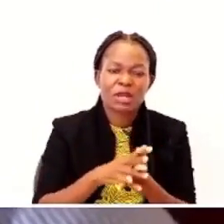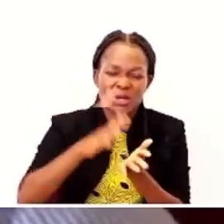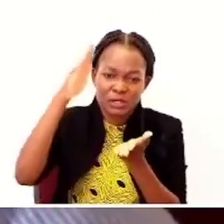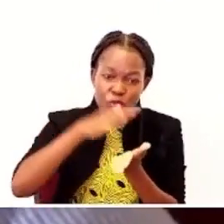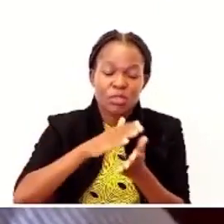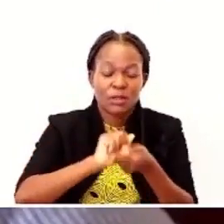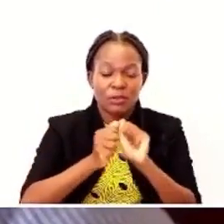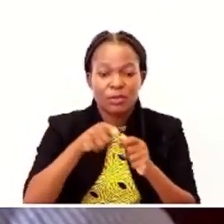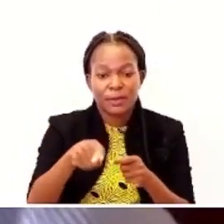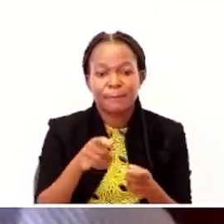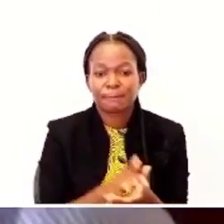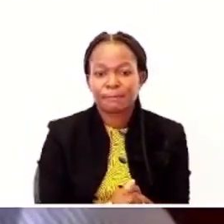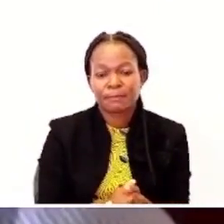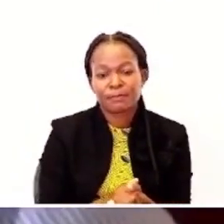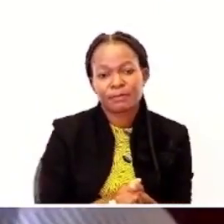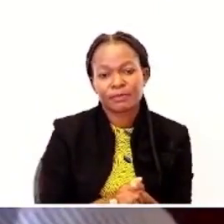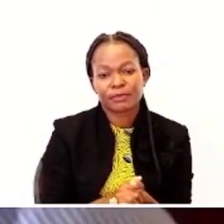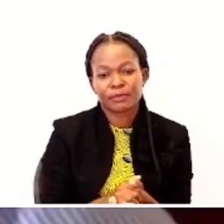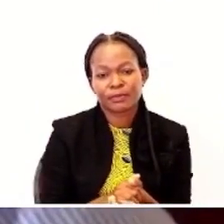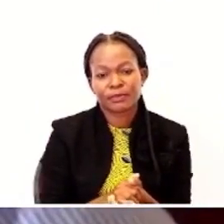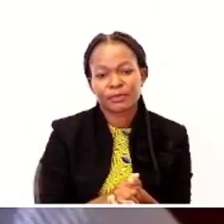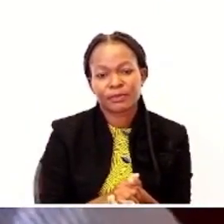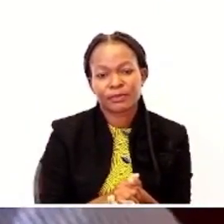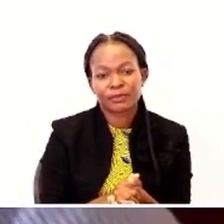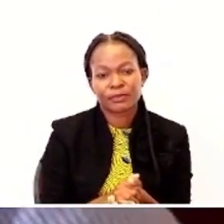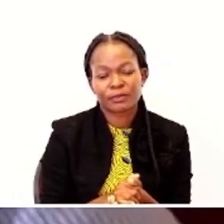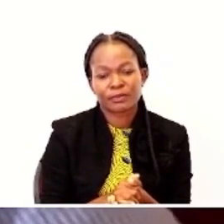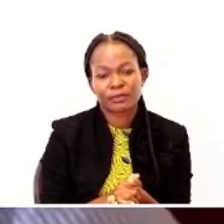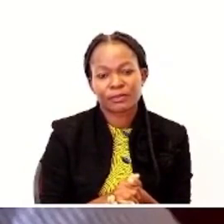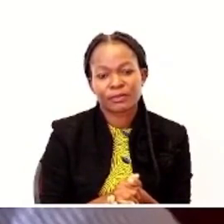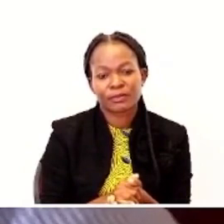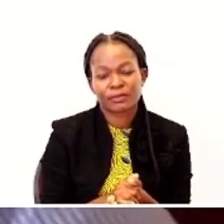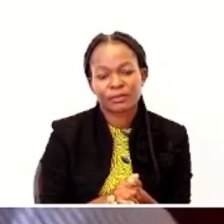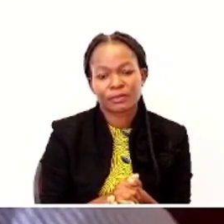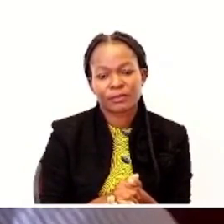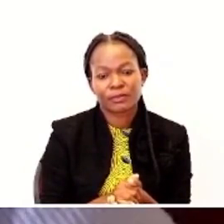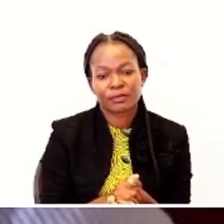carbon in the atmosphere. We are far above 350 parts per million.